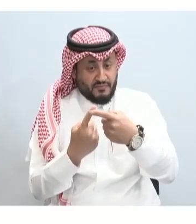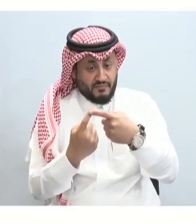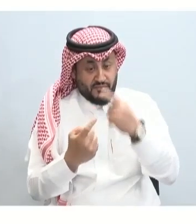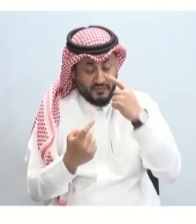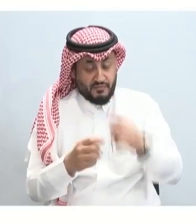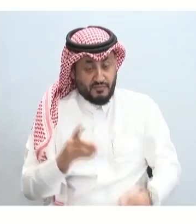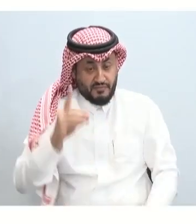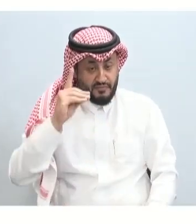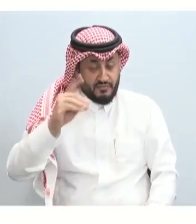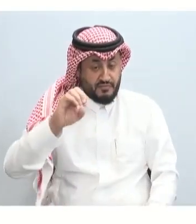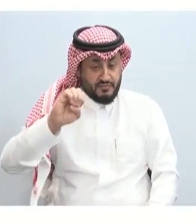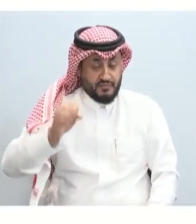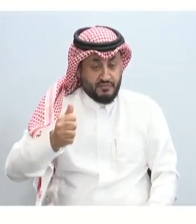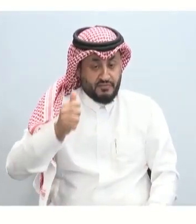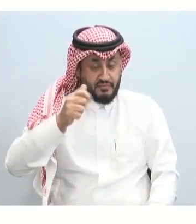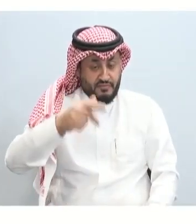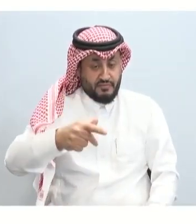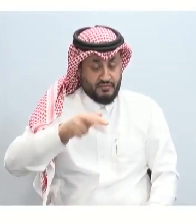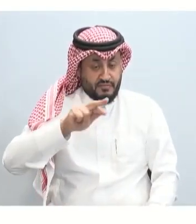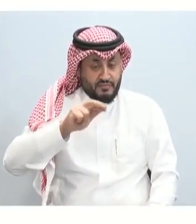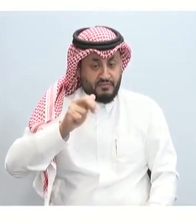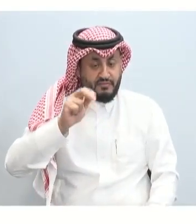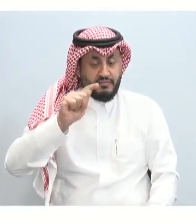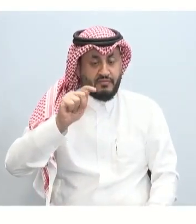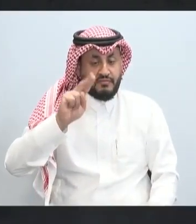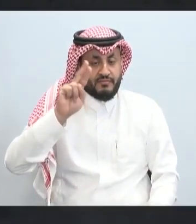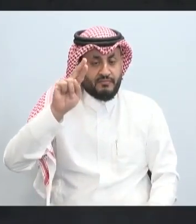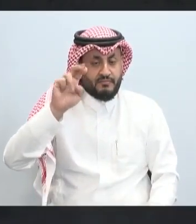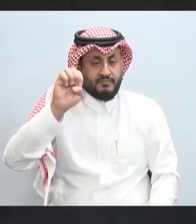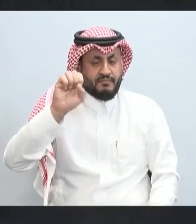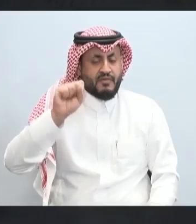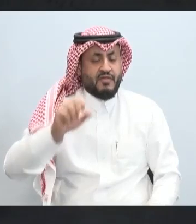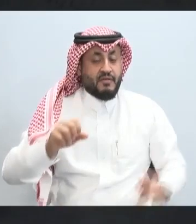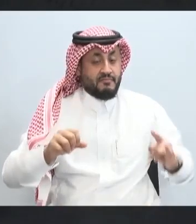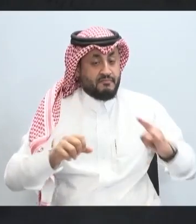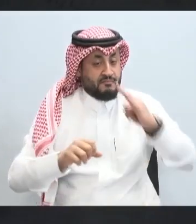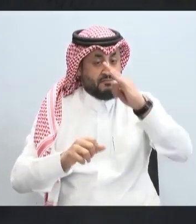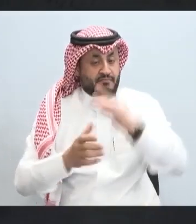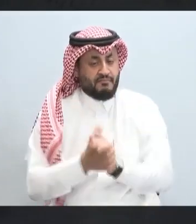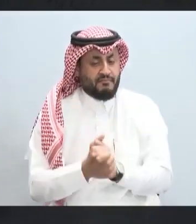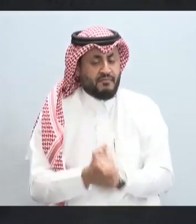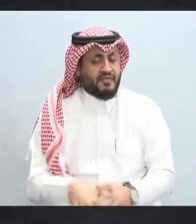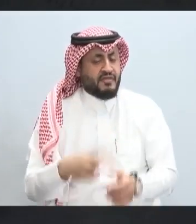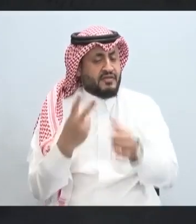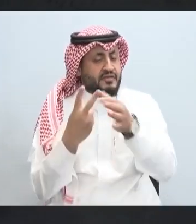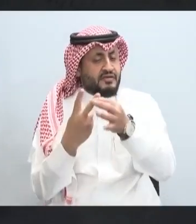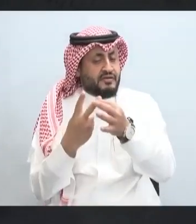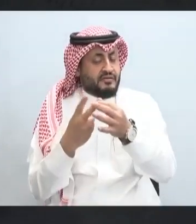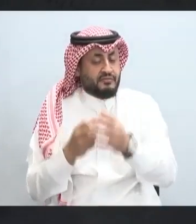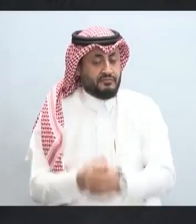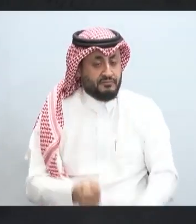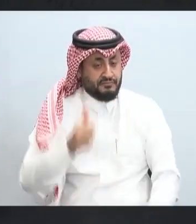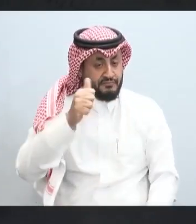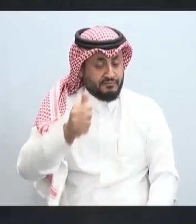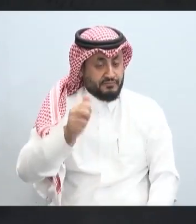the departures type, which means that the plane or the flights that going to take off